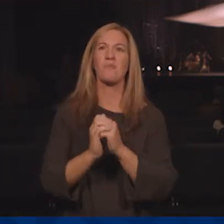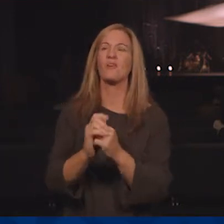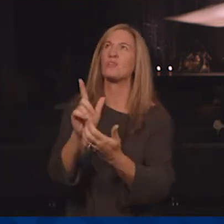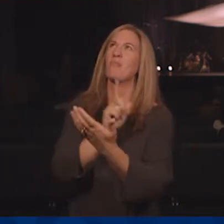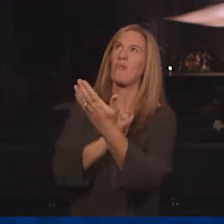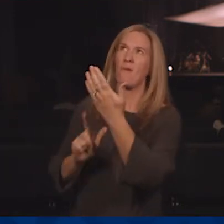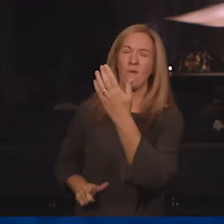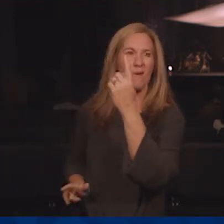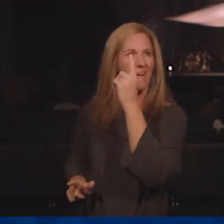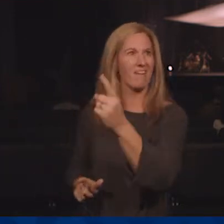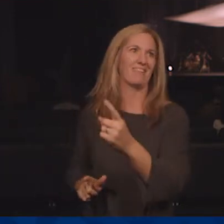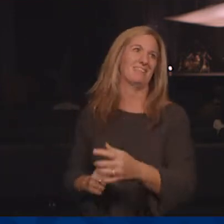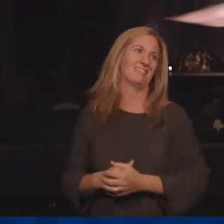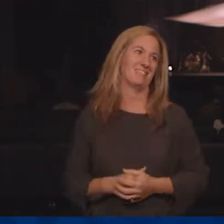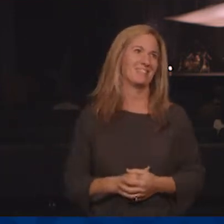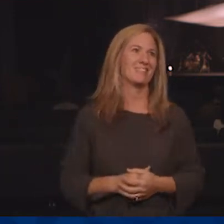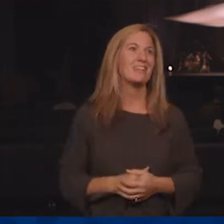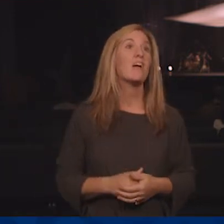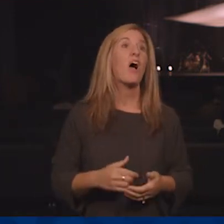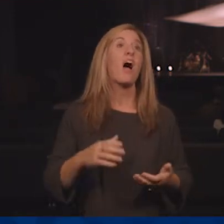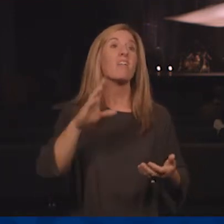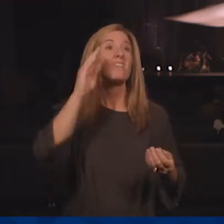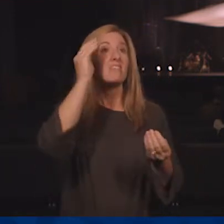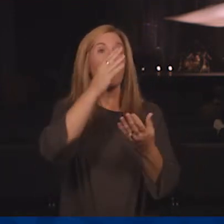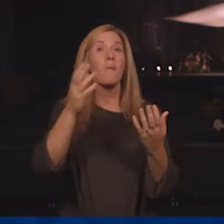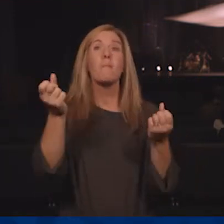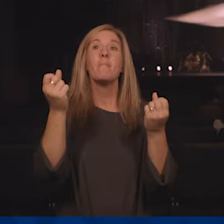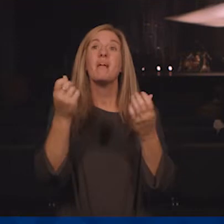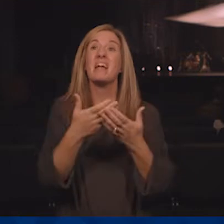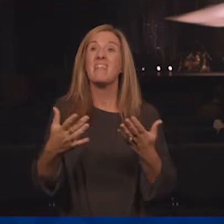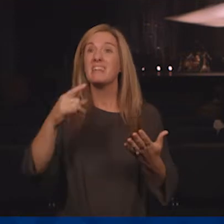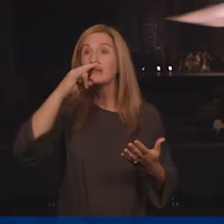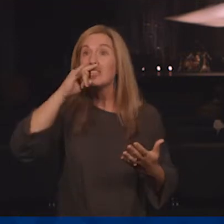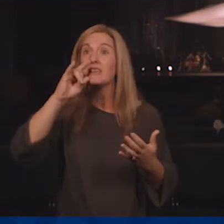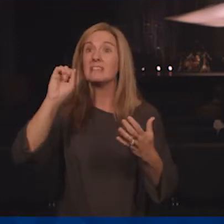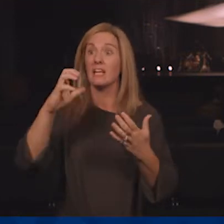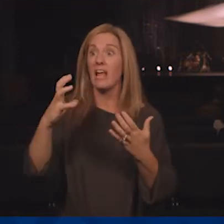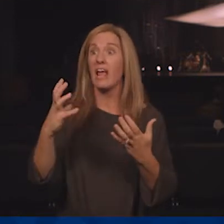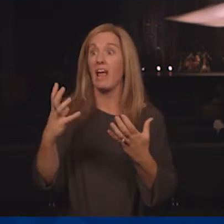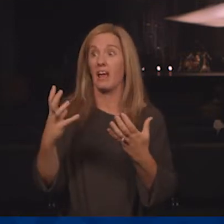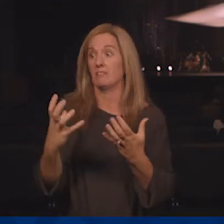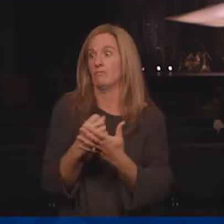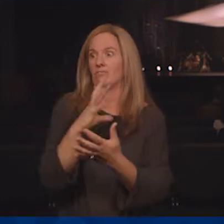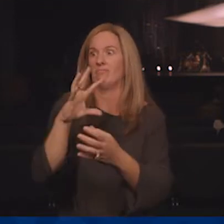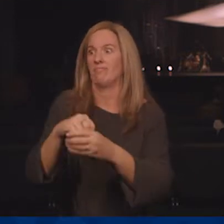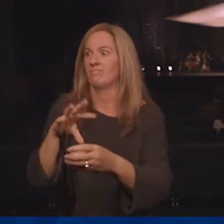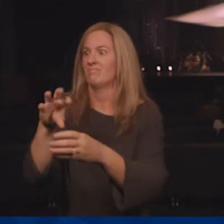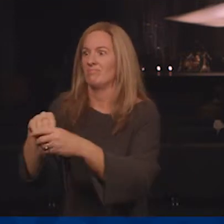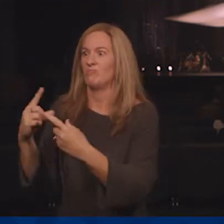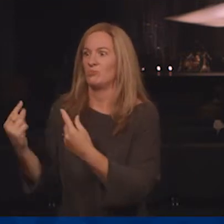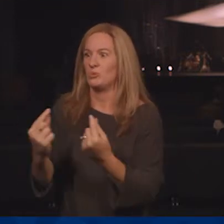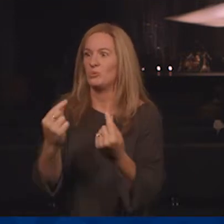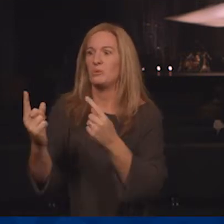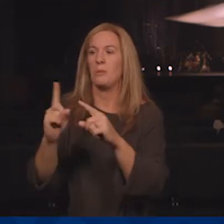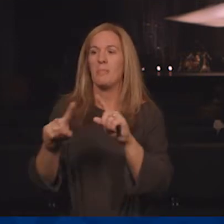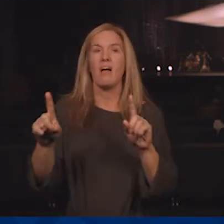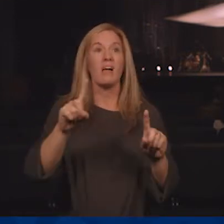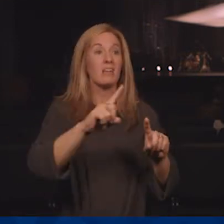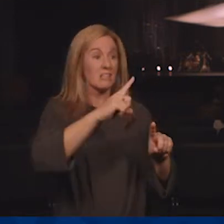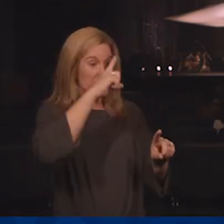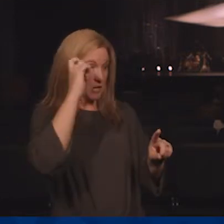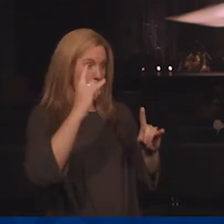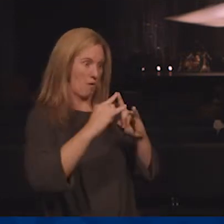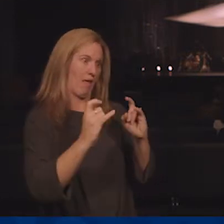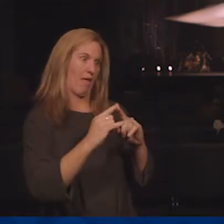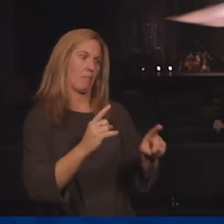of things kids could be doing, but man, going to summer camp looks like a really good one of them, doesn't it? I know some of you are wondering, why can't church be like